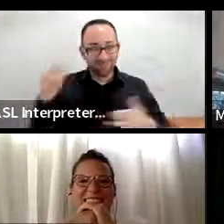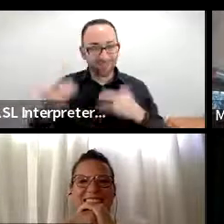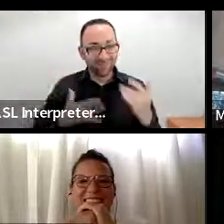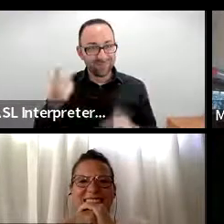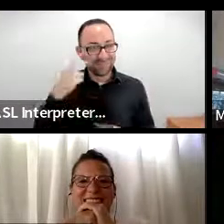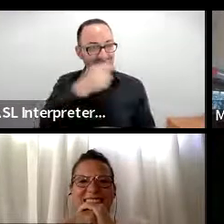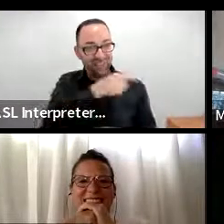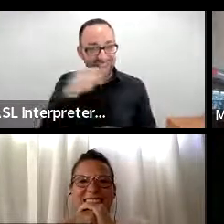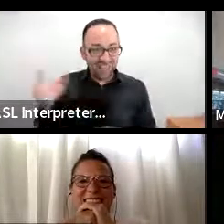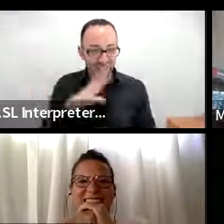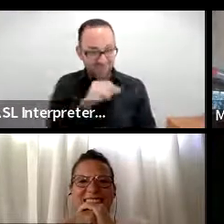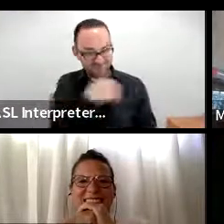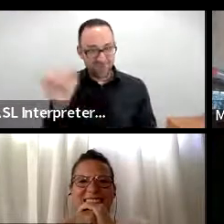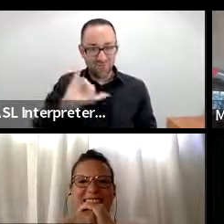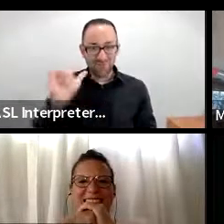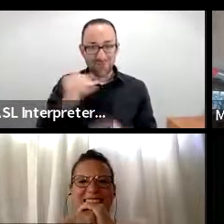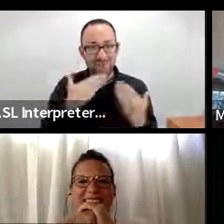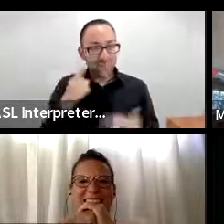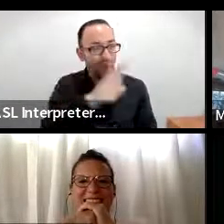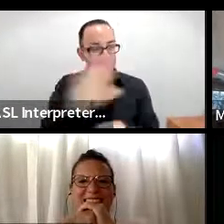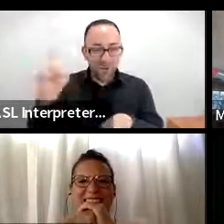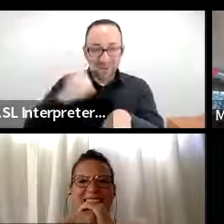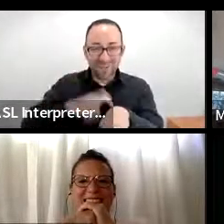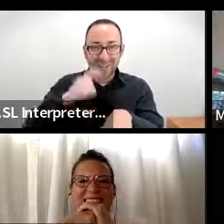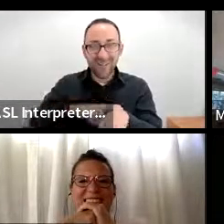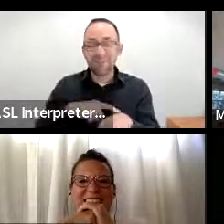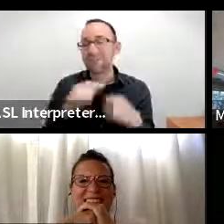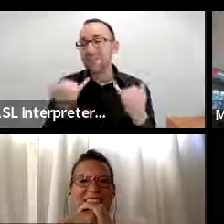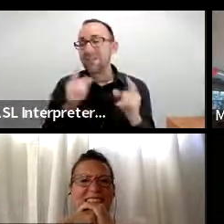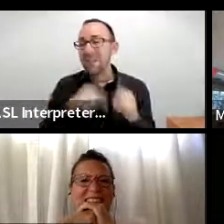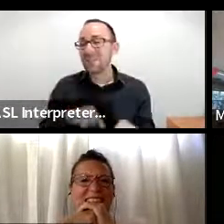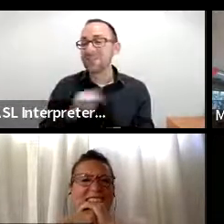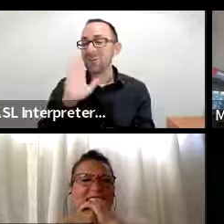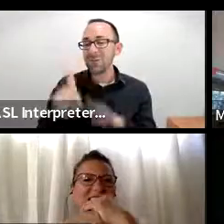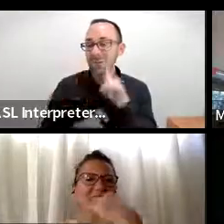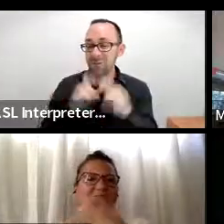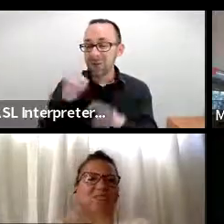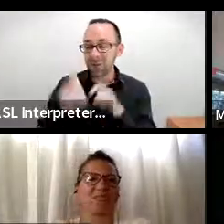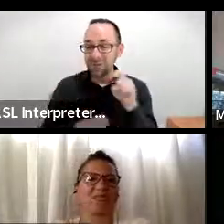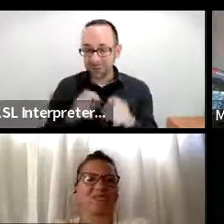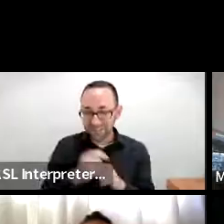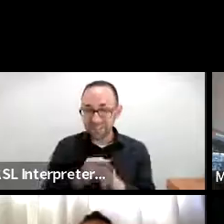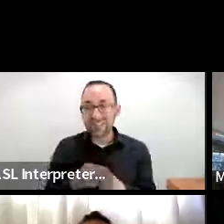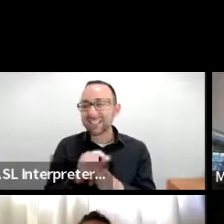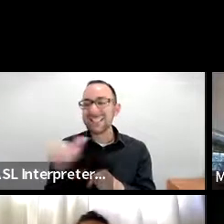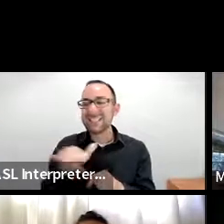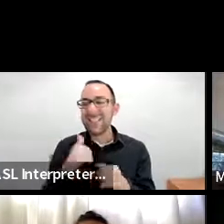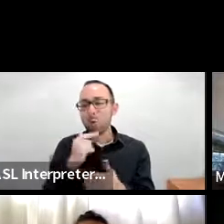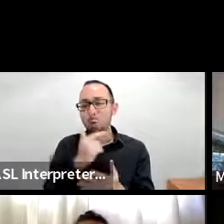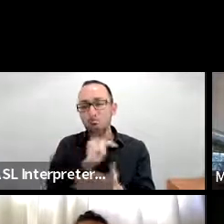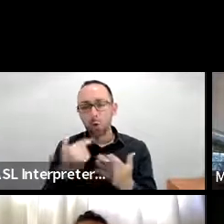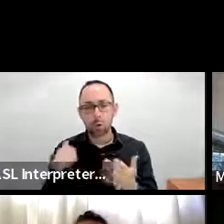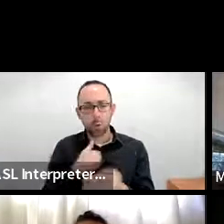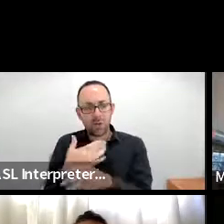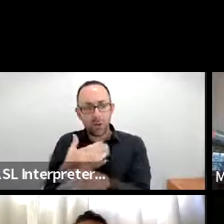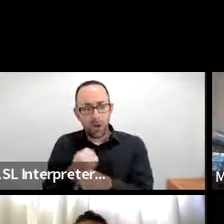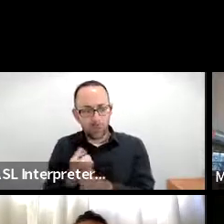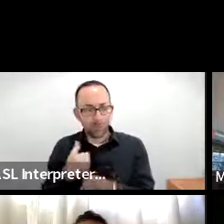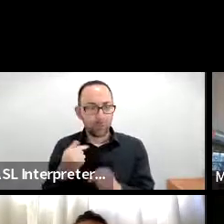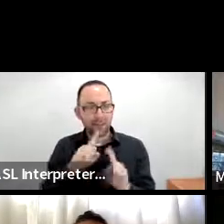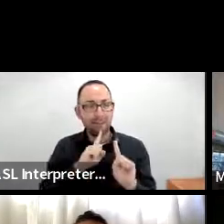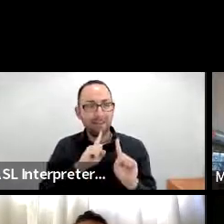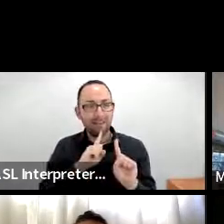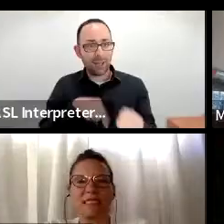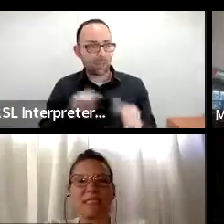see them and all of you, and thank you so much for your time. So we're going to answer these questions as we received them. So I will be answering the